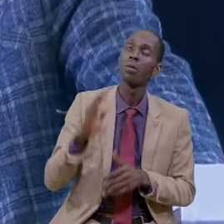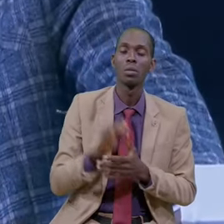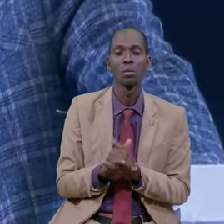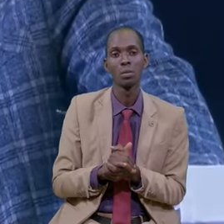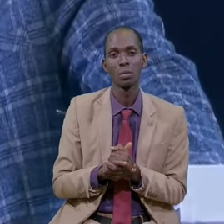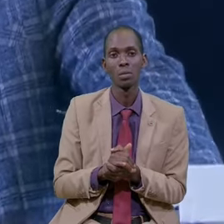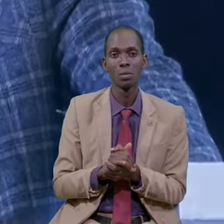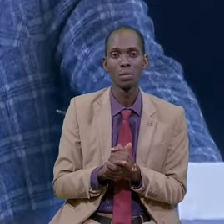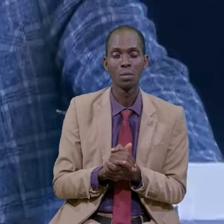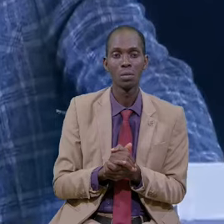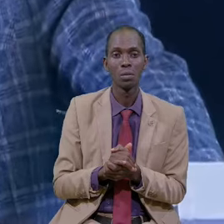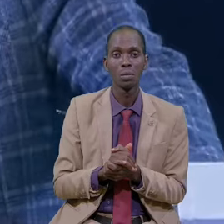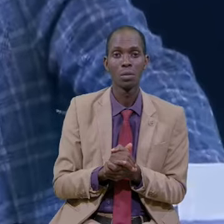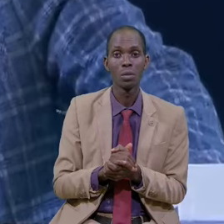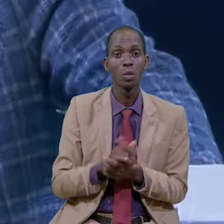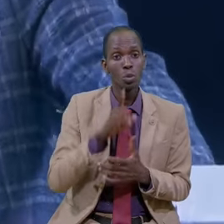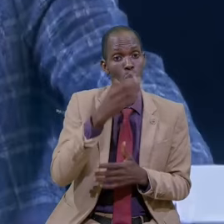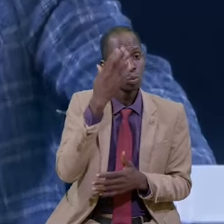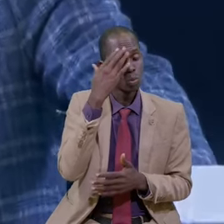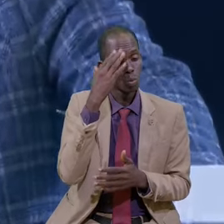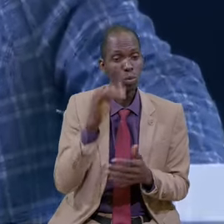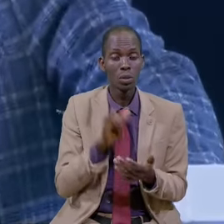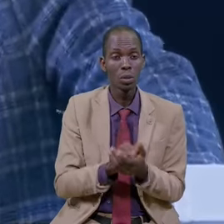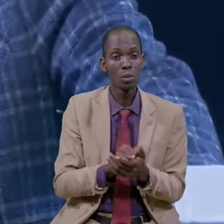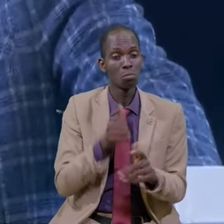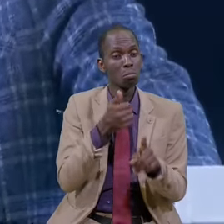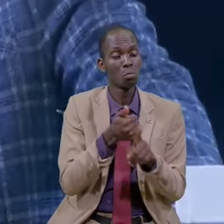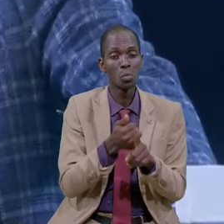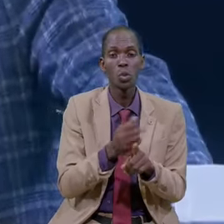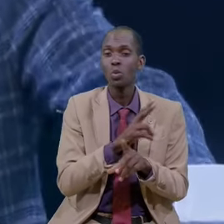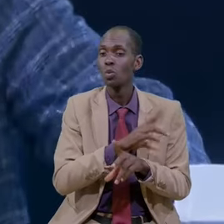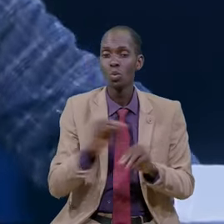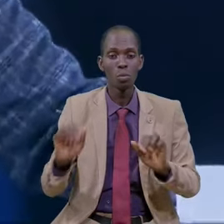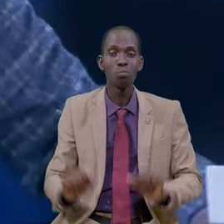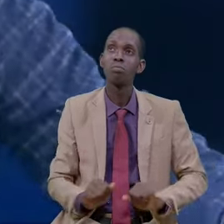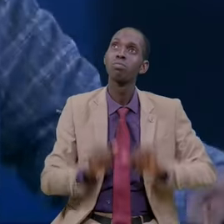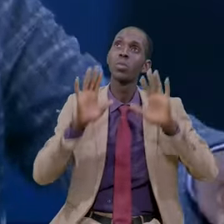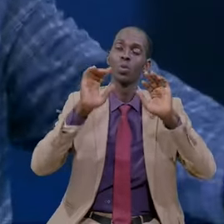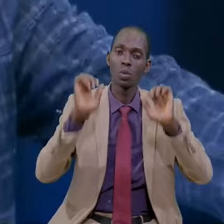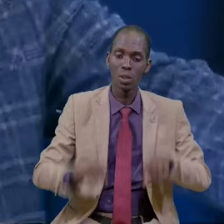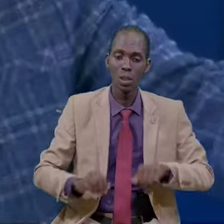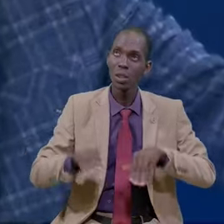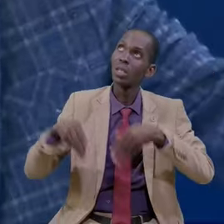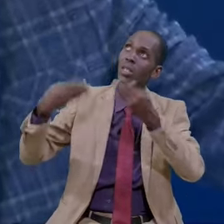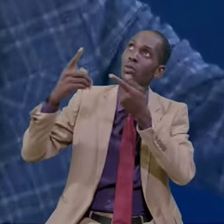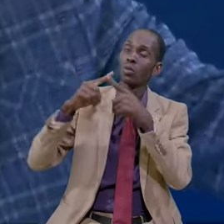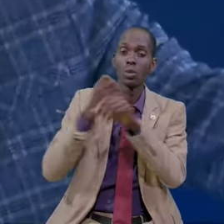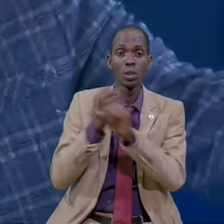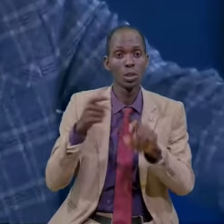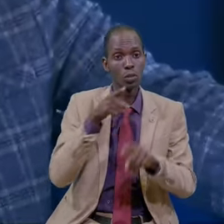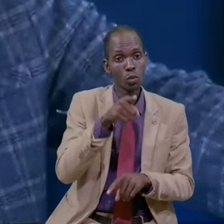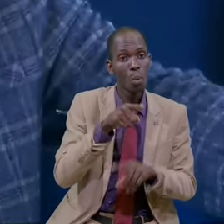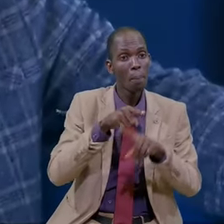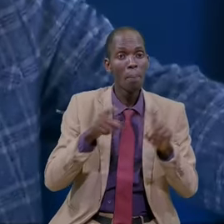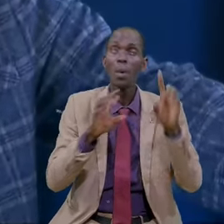God you know there is no sacrifice you can offer that will save you but Christ has made the